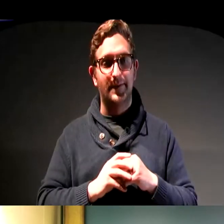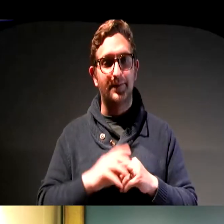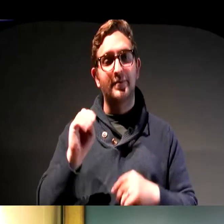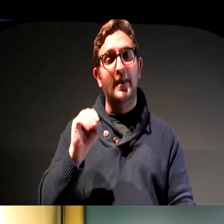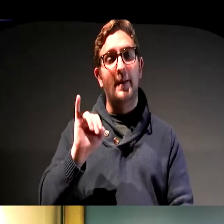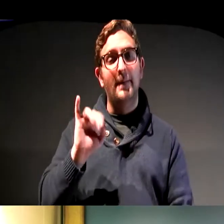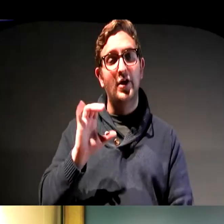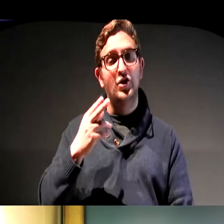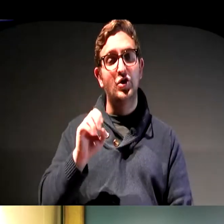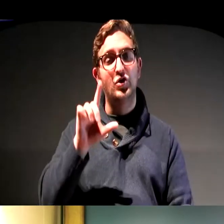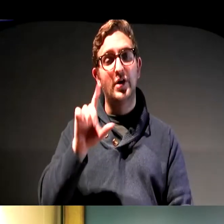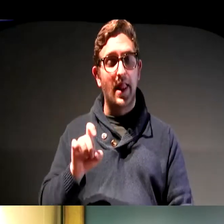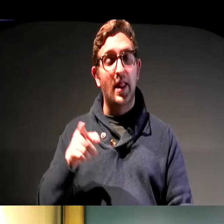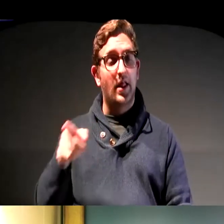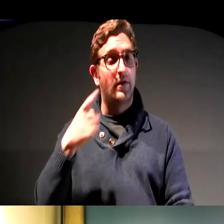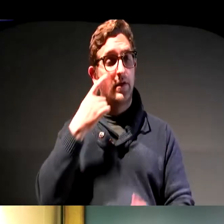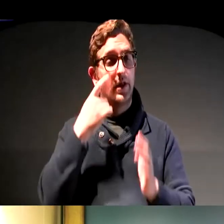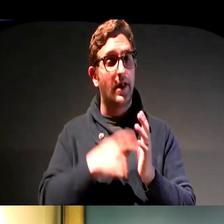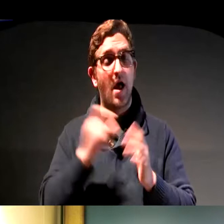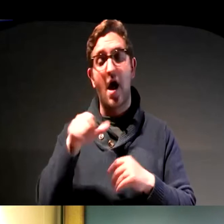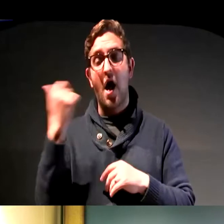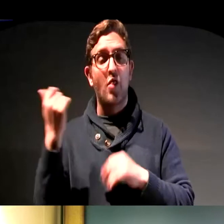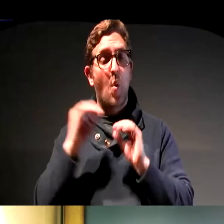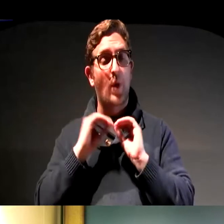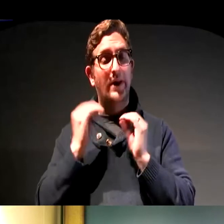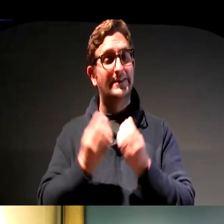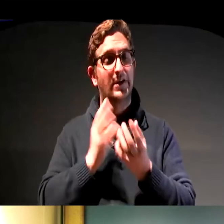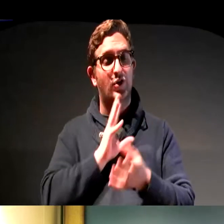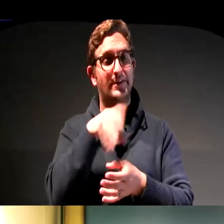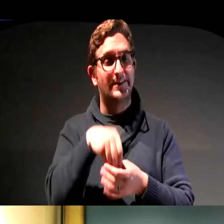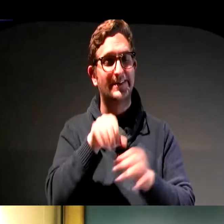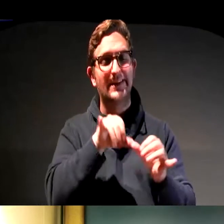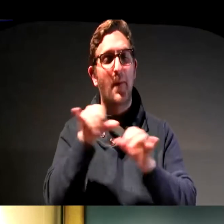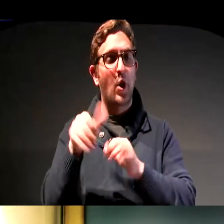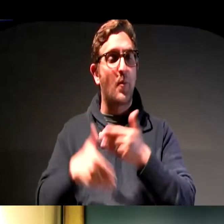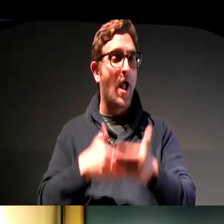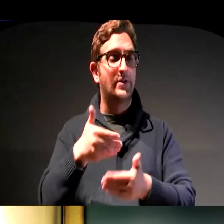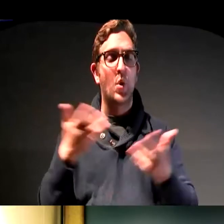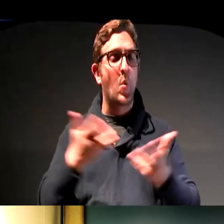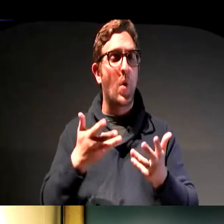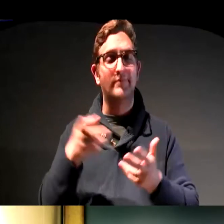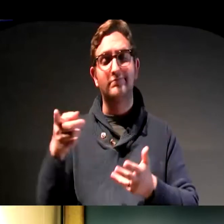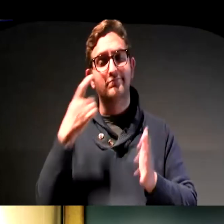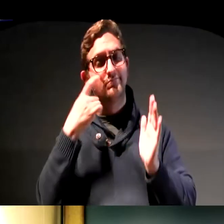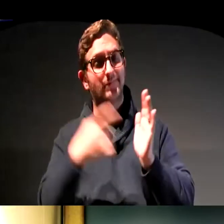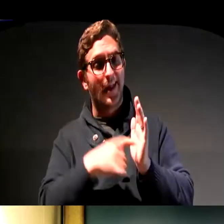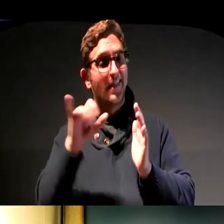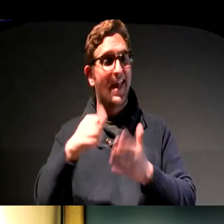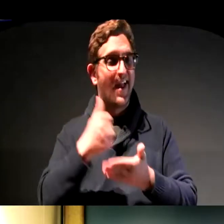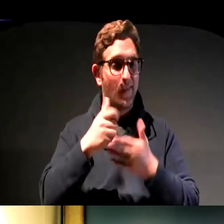Michelle, have you seen other organizations engage in similar processes, and what are you seeing that has helped folks